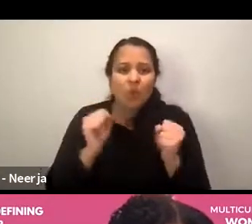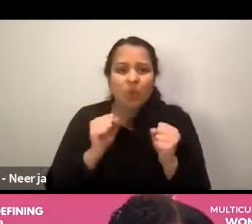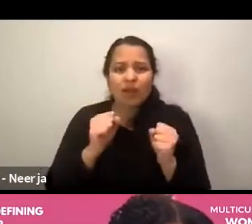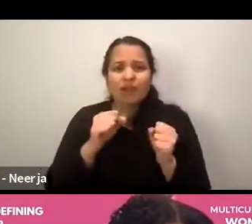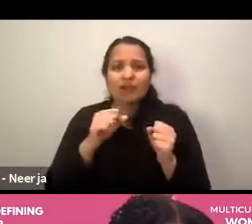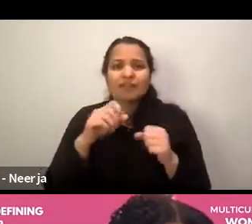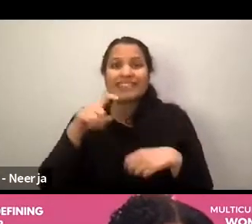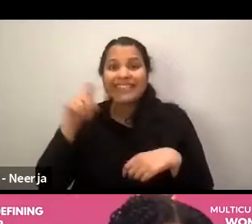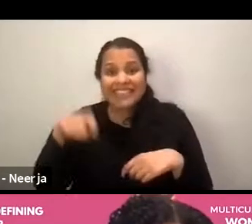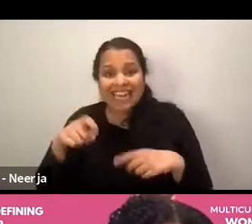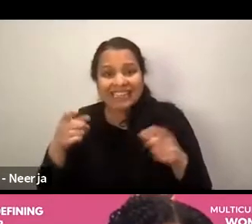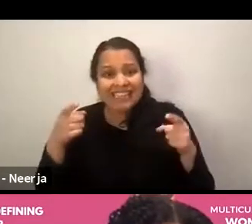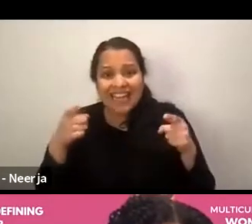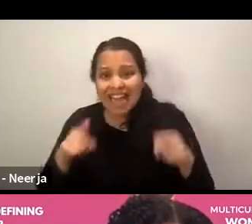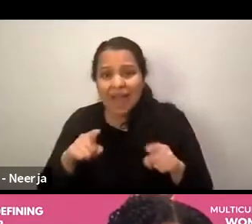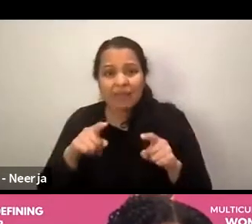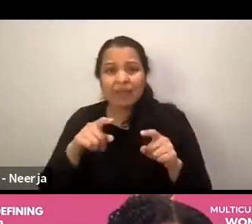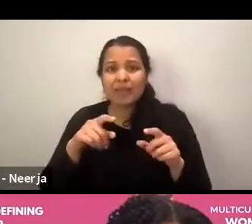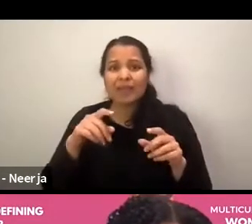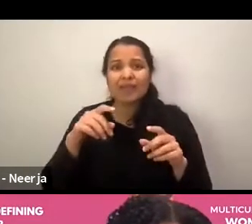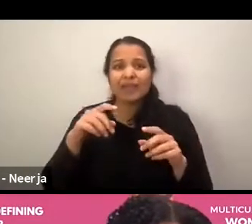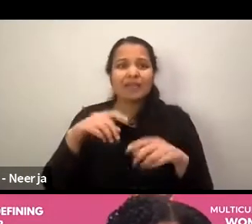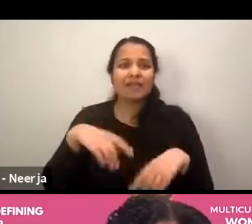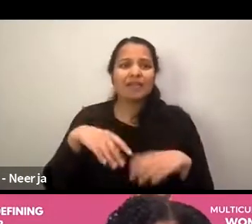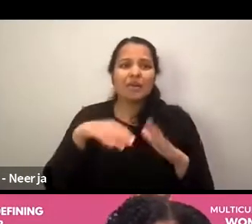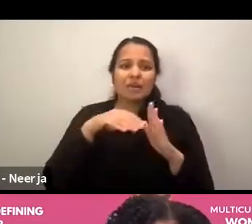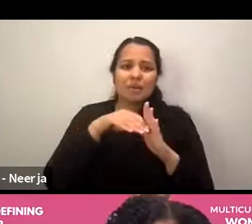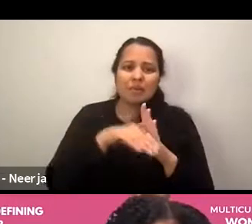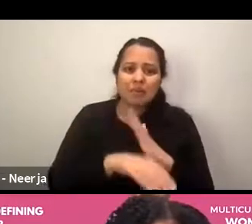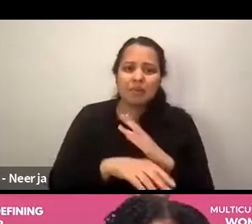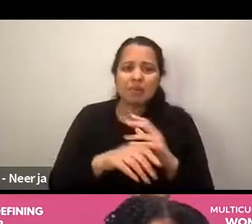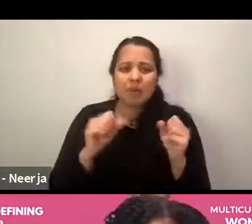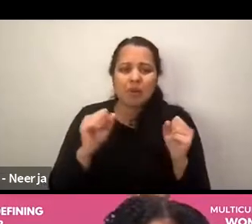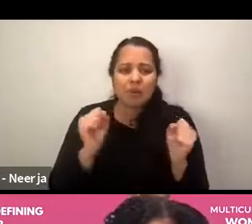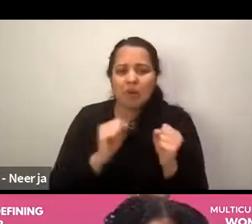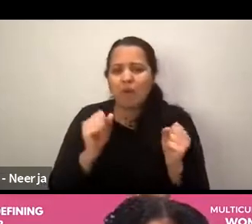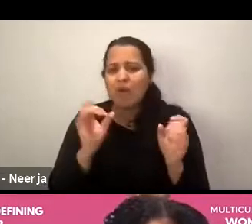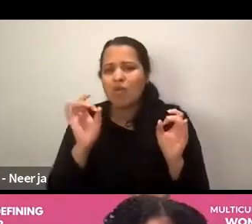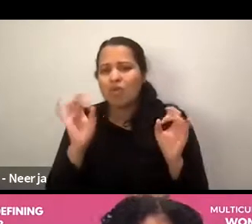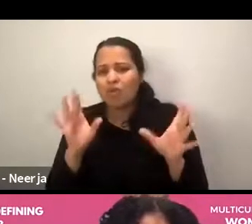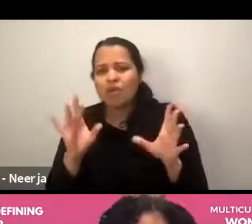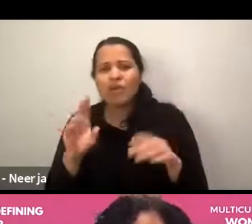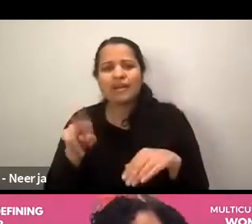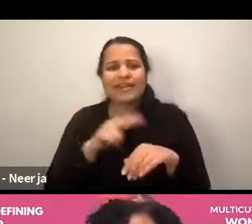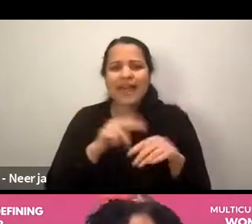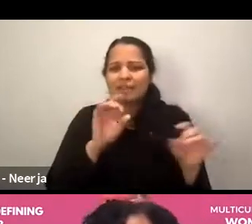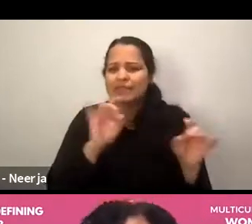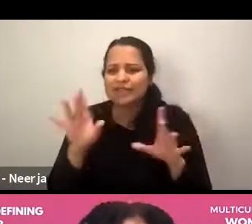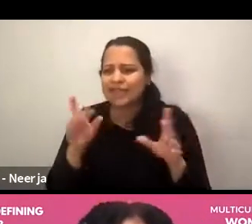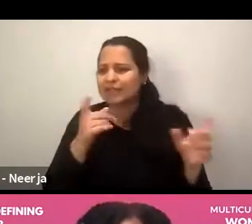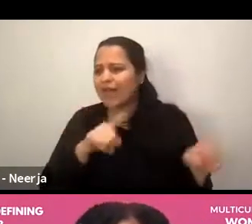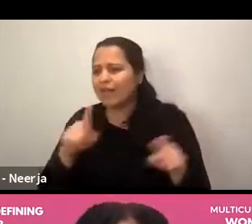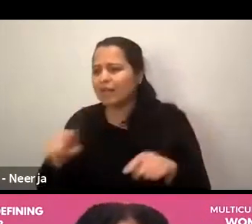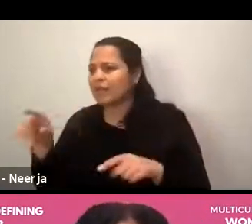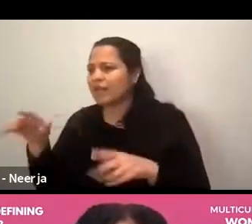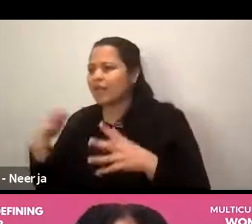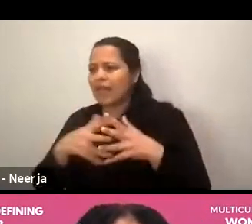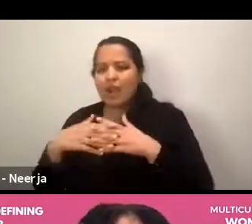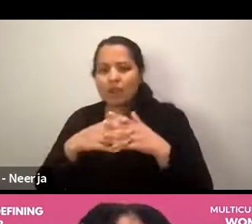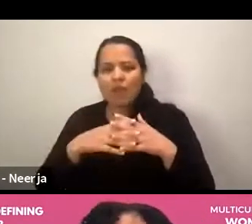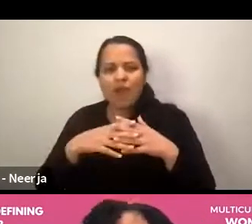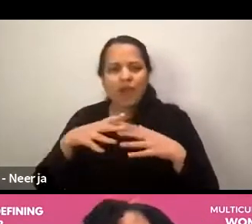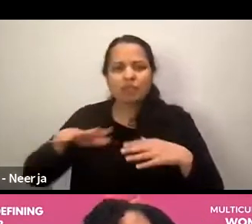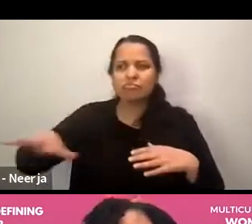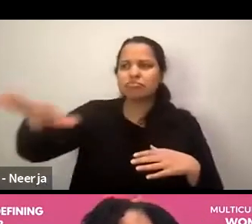Texas. And you start seeing even additional emergencies, natural disasters happening across the country, Sue-Ann. So I can tell you,